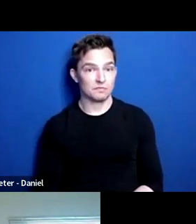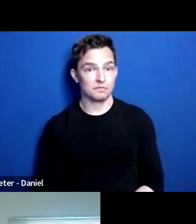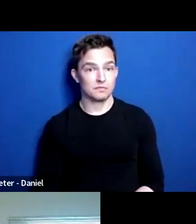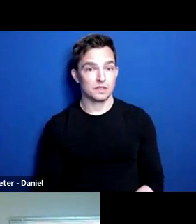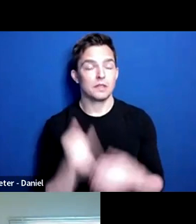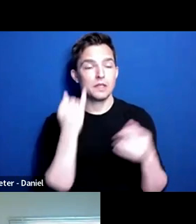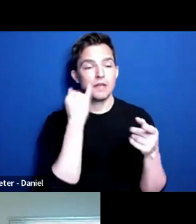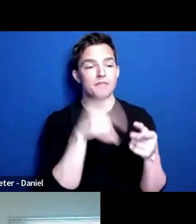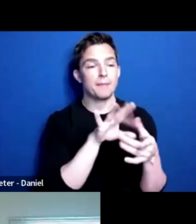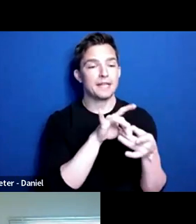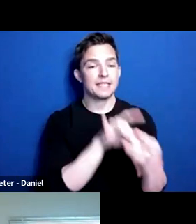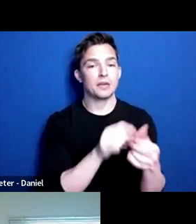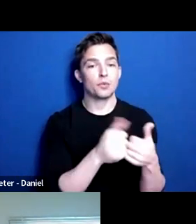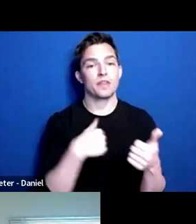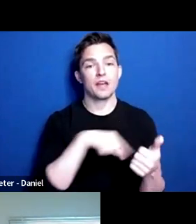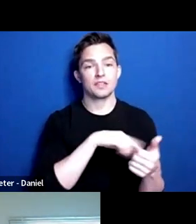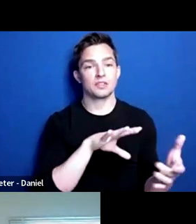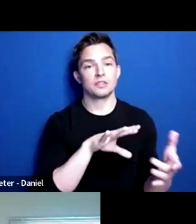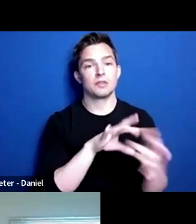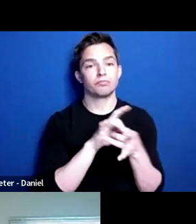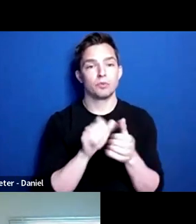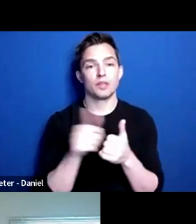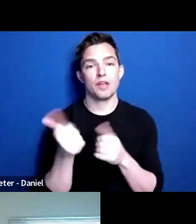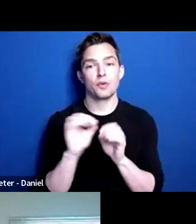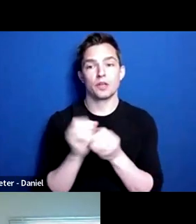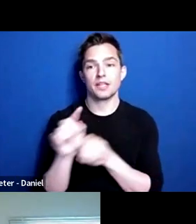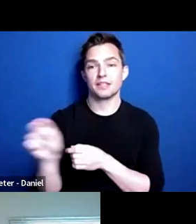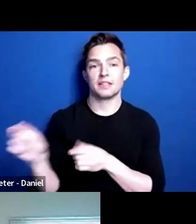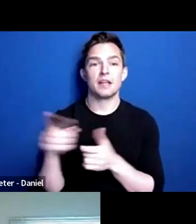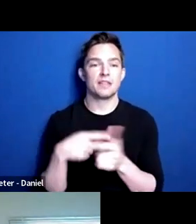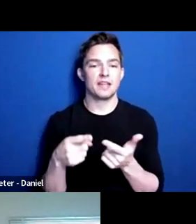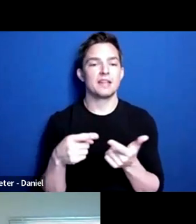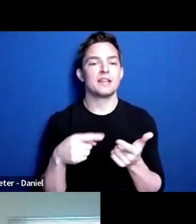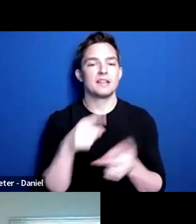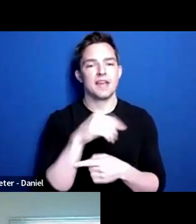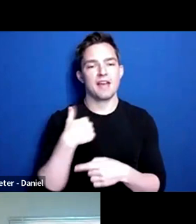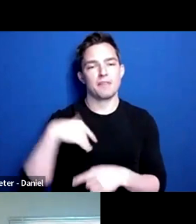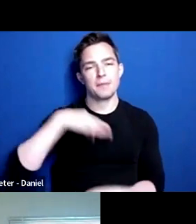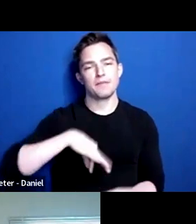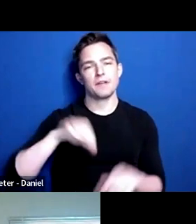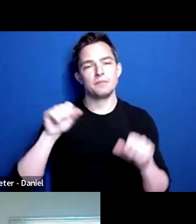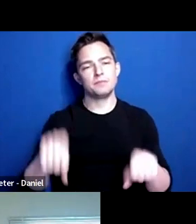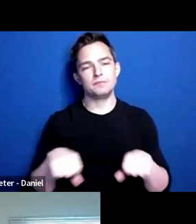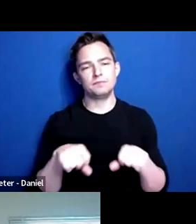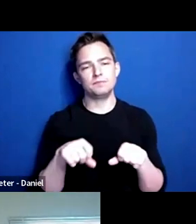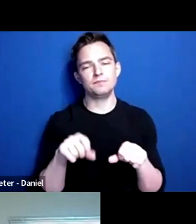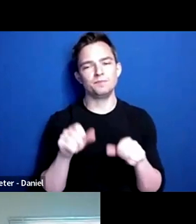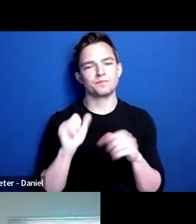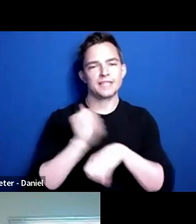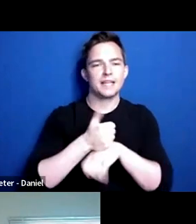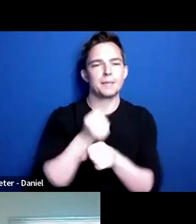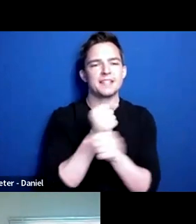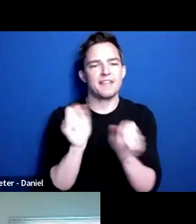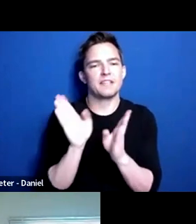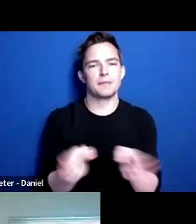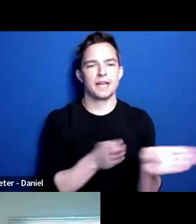If they've been connected with us or connected with other organizations, they may have the benefit of, having a safety plan in place,